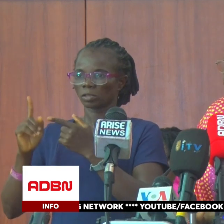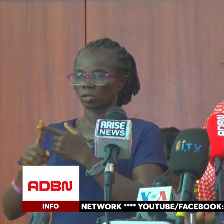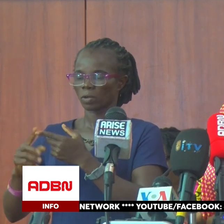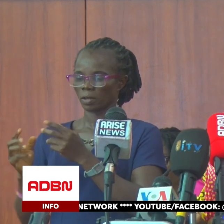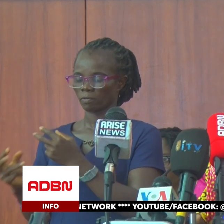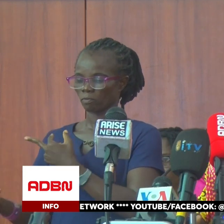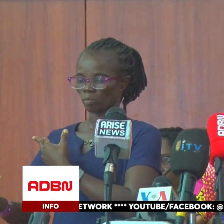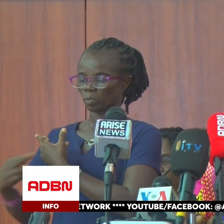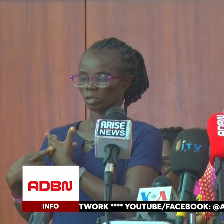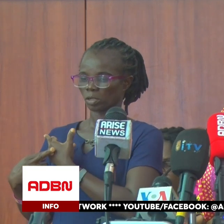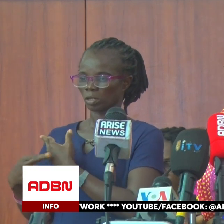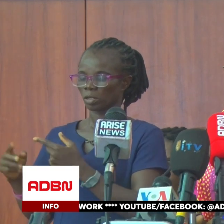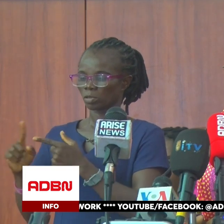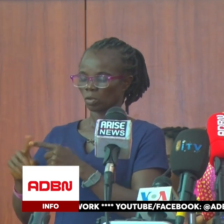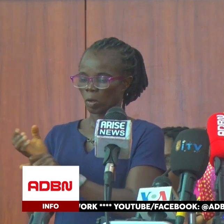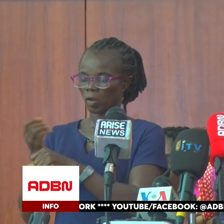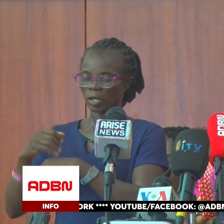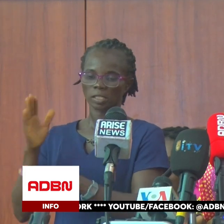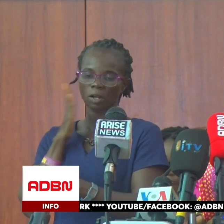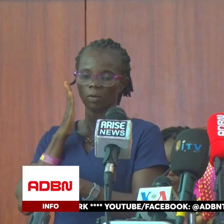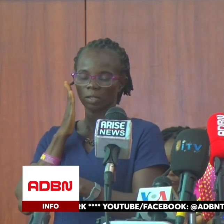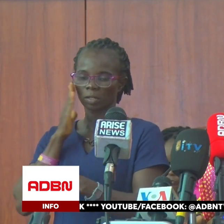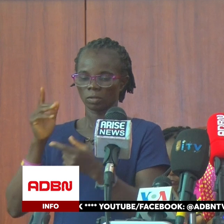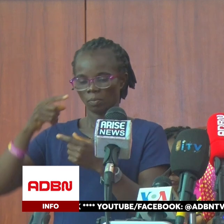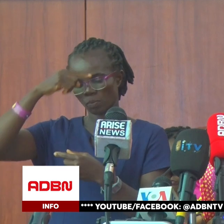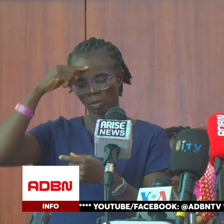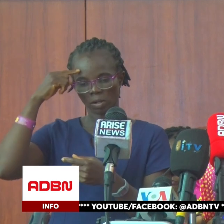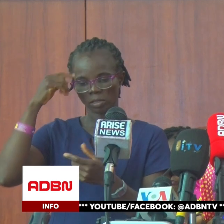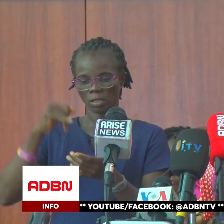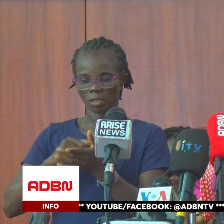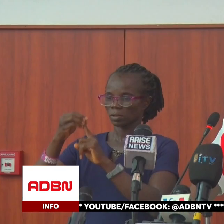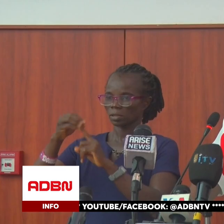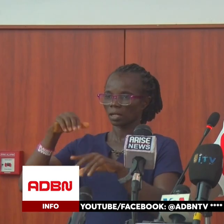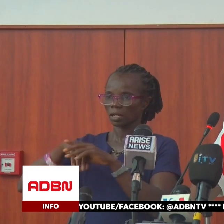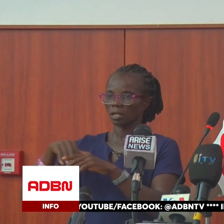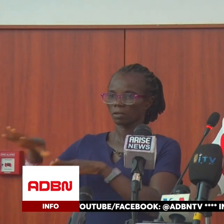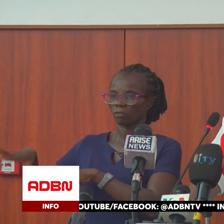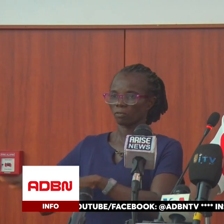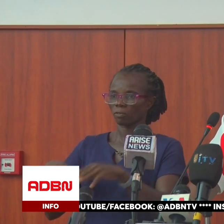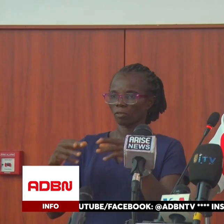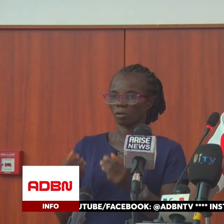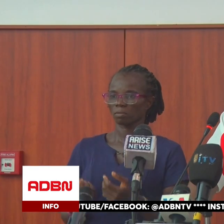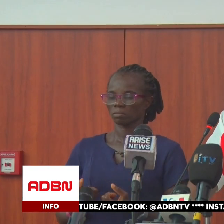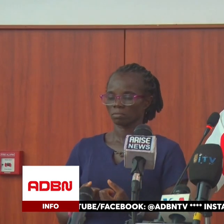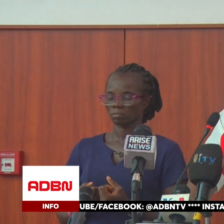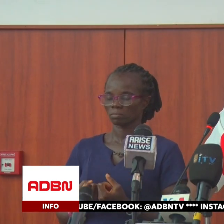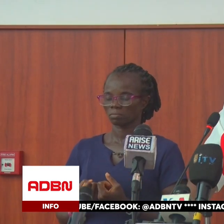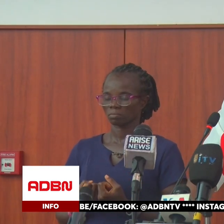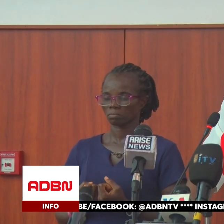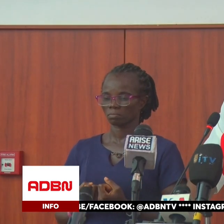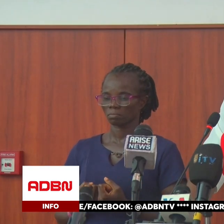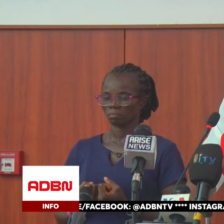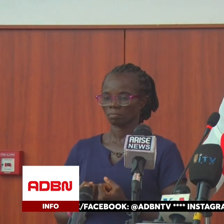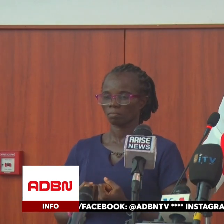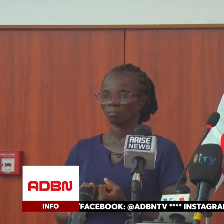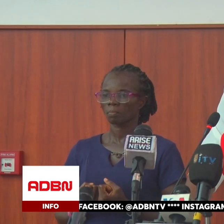turn create awareness. In his address, the coordinator of the Abuja Metropolitan Management Council,